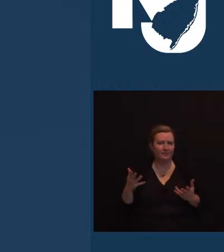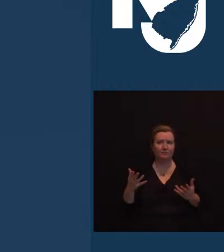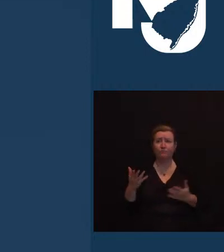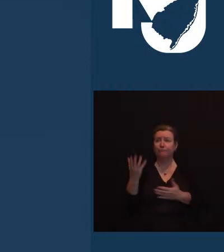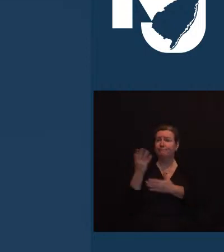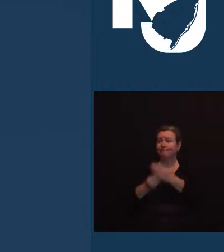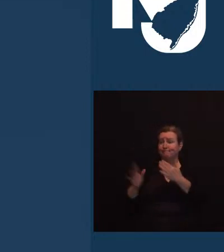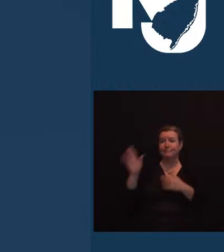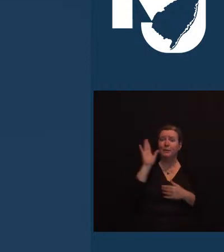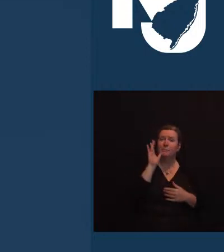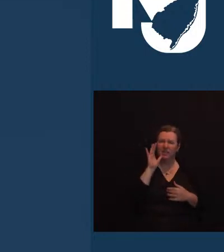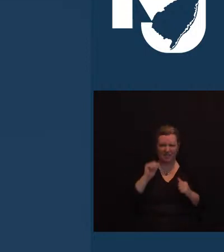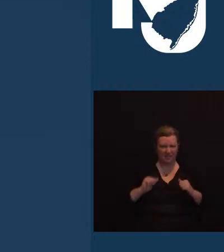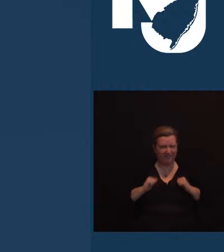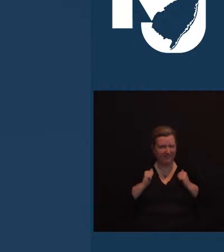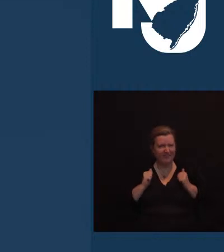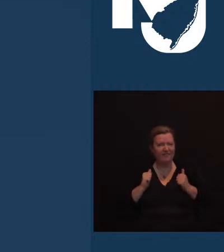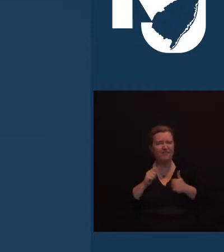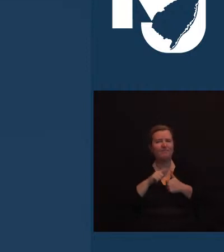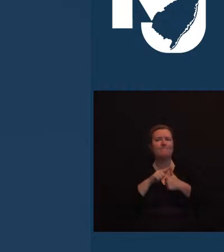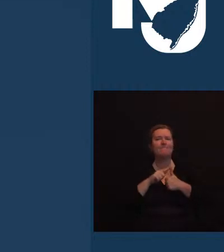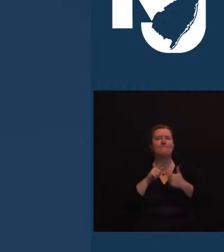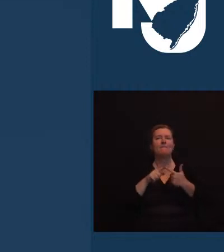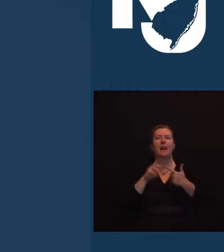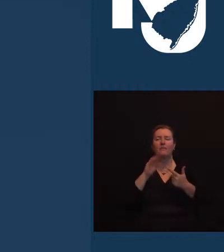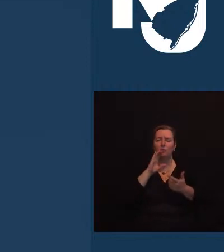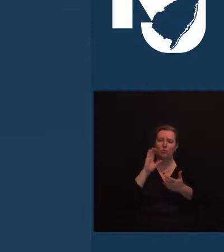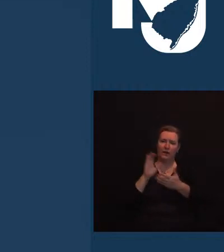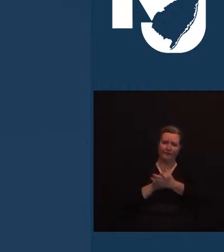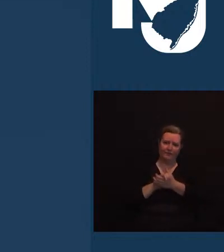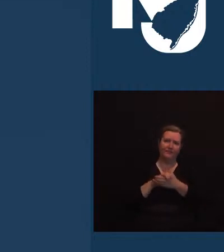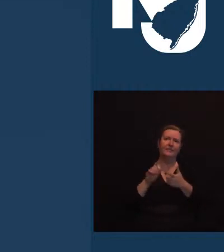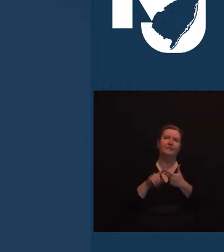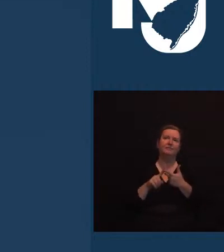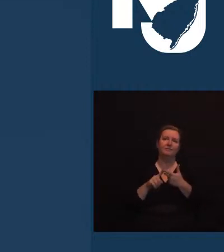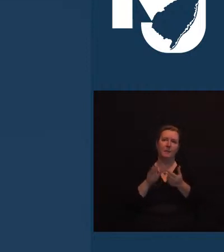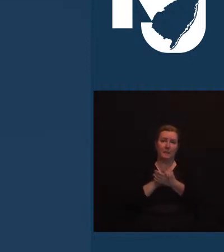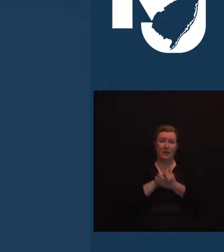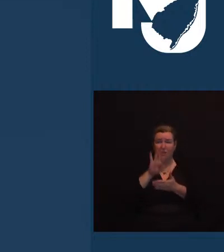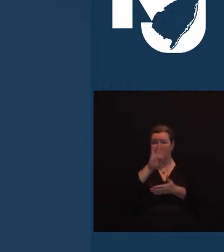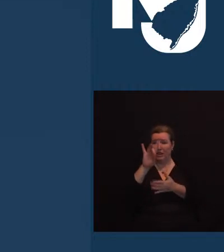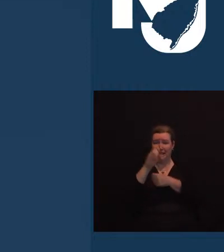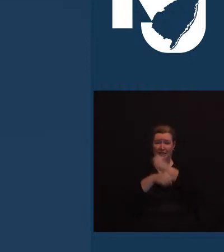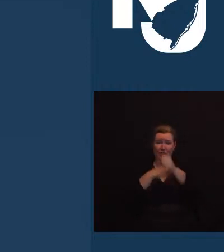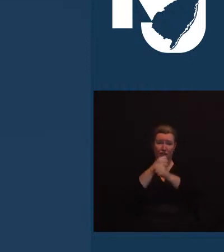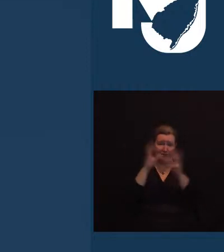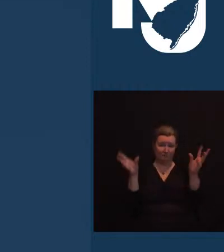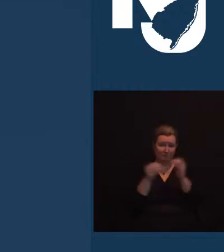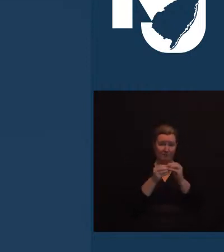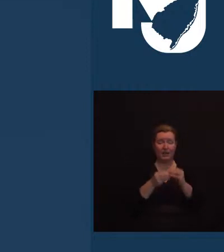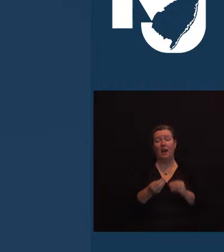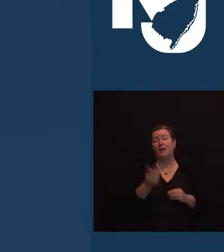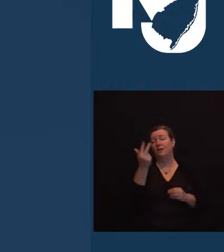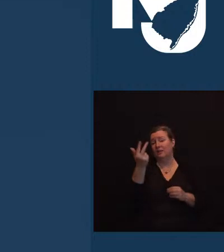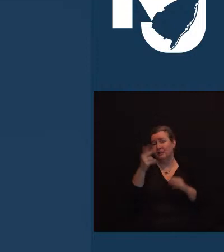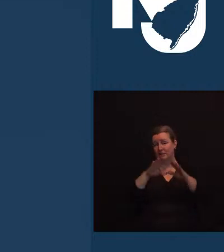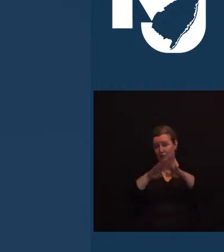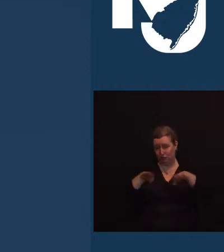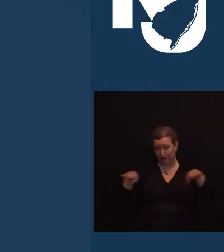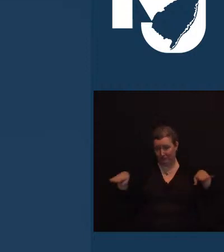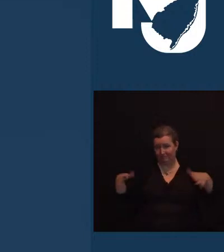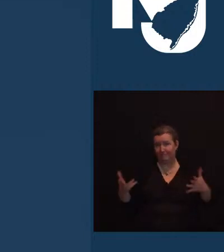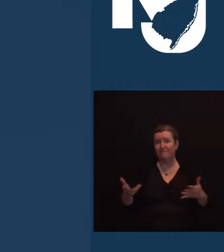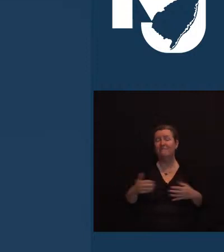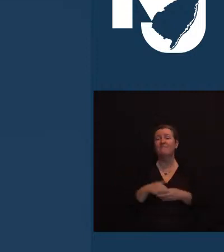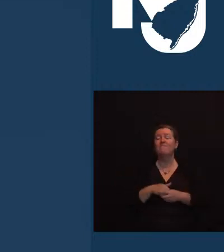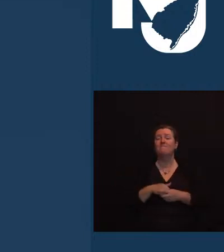her in your prayers, Farim, as well as by his wife of 48 years, Audrey, and their 3 children, Felicia, Megan, and Manuel.